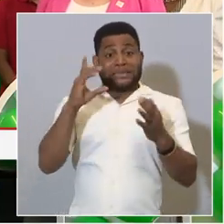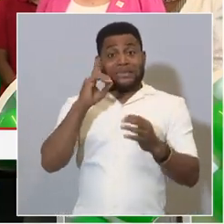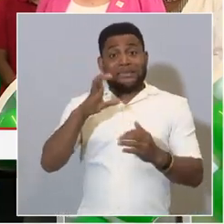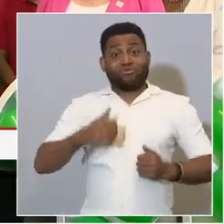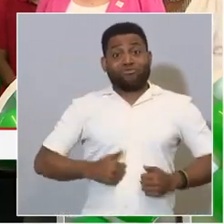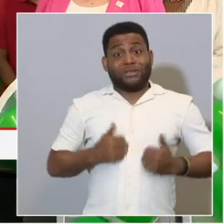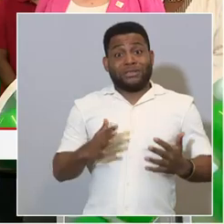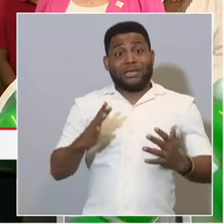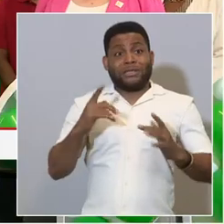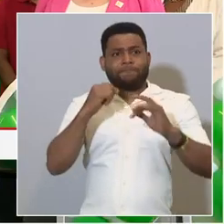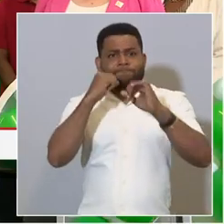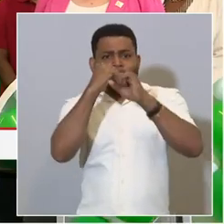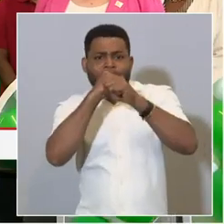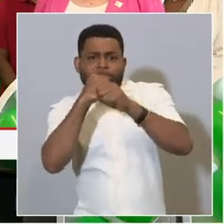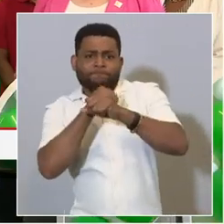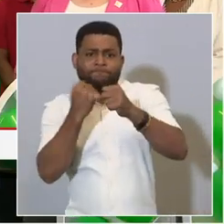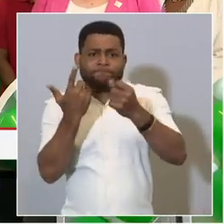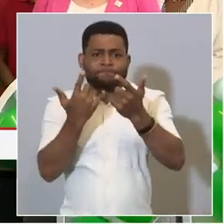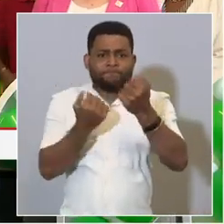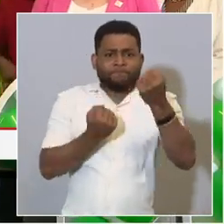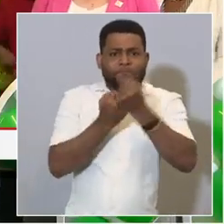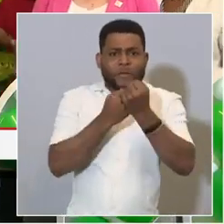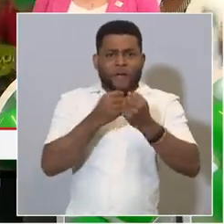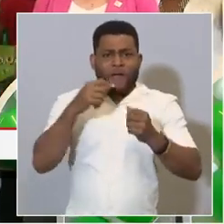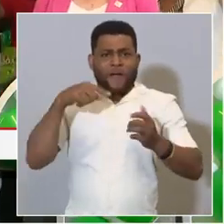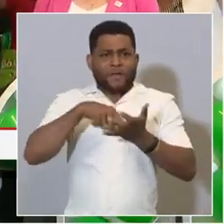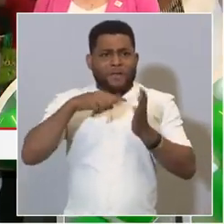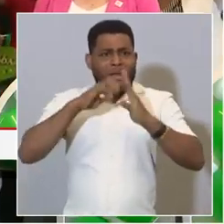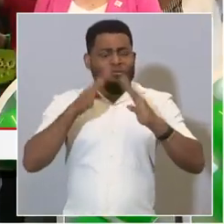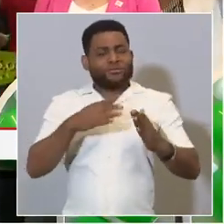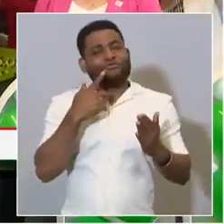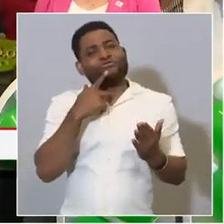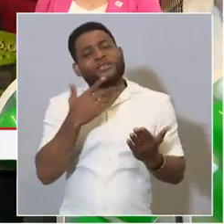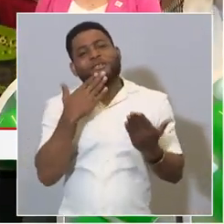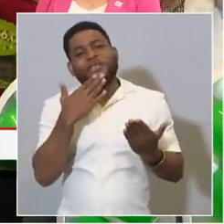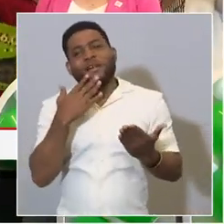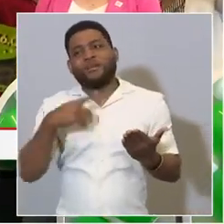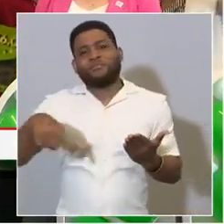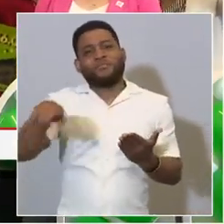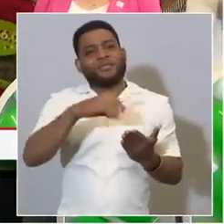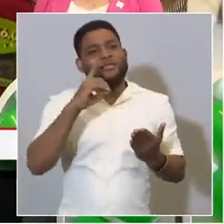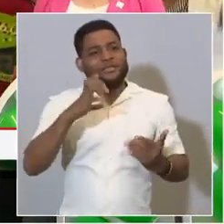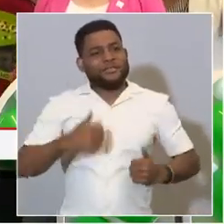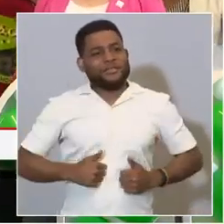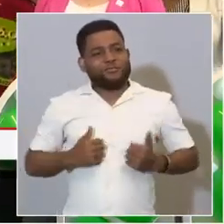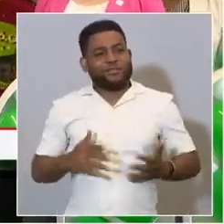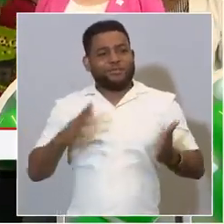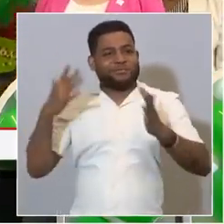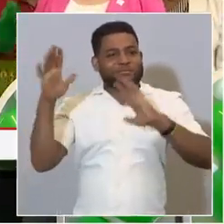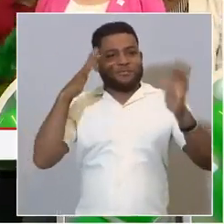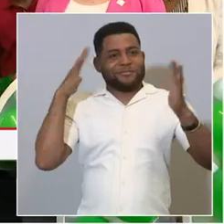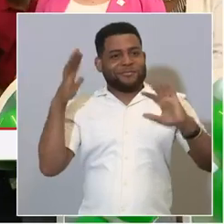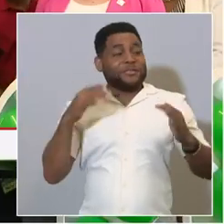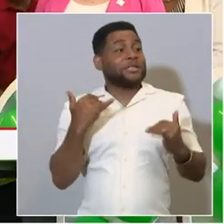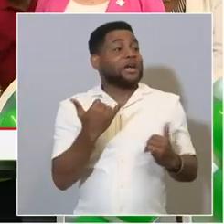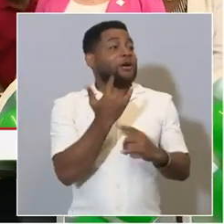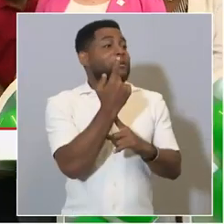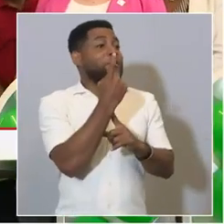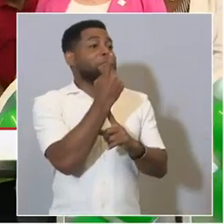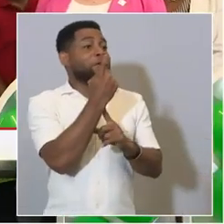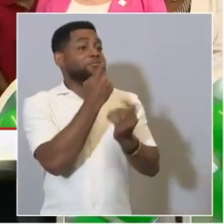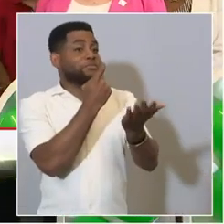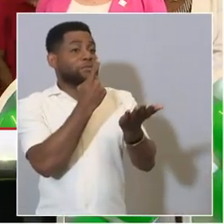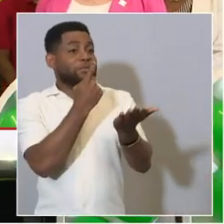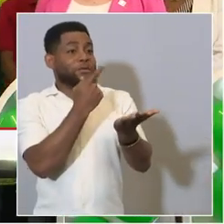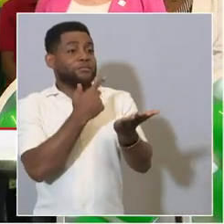it. So I want to say thank you, Washington, D.C. residents. All right, I'll take a couple more. Yep, one more. You also brought up the importance